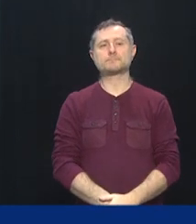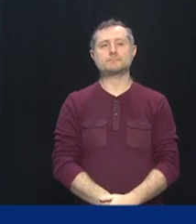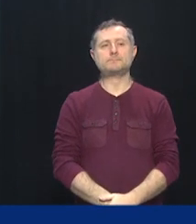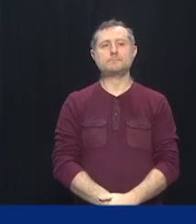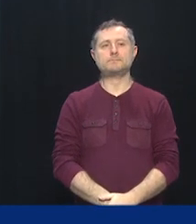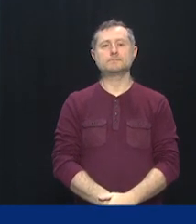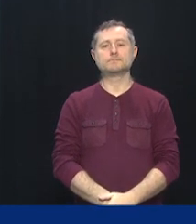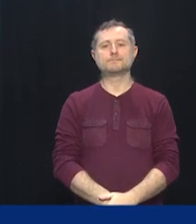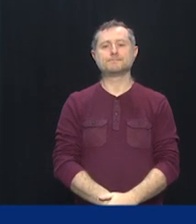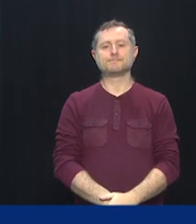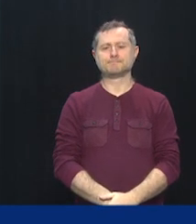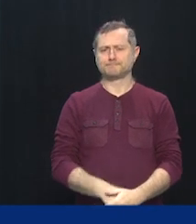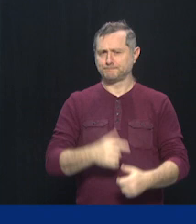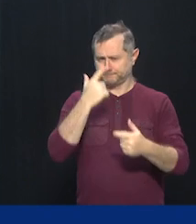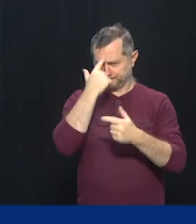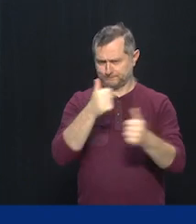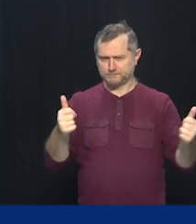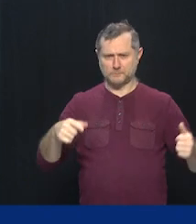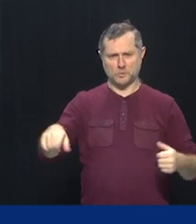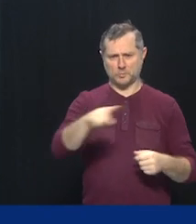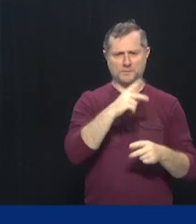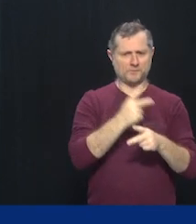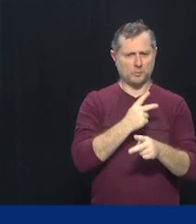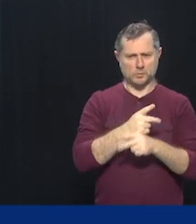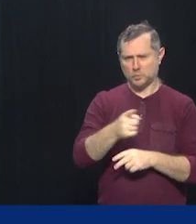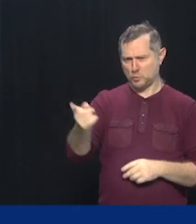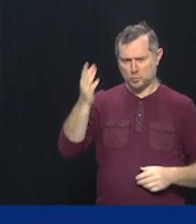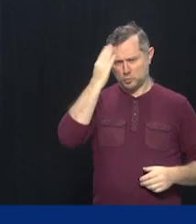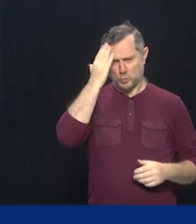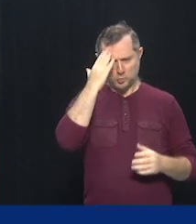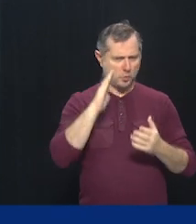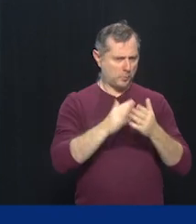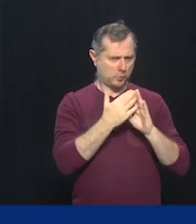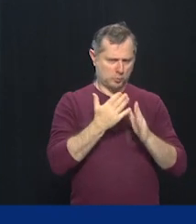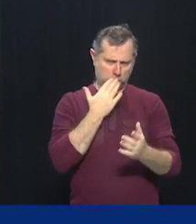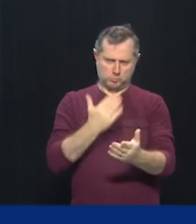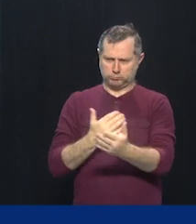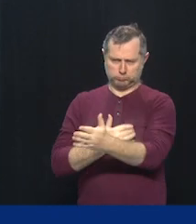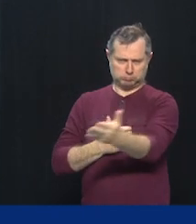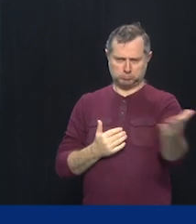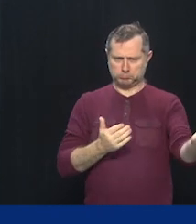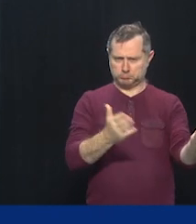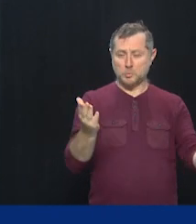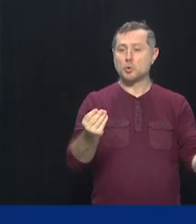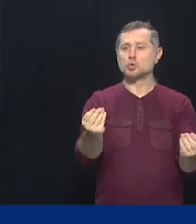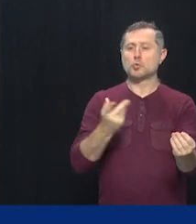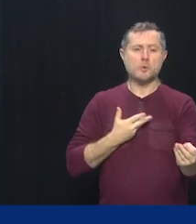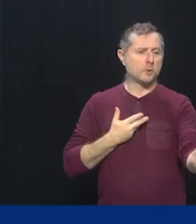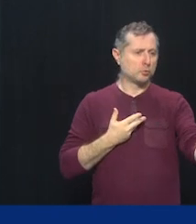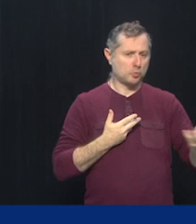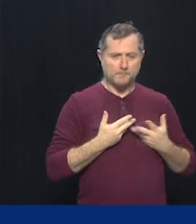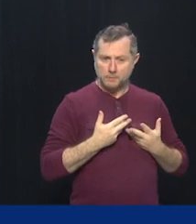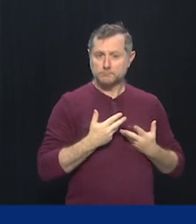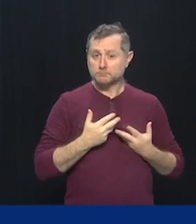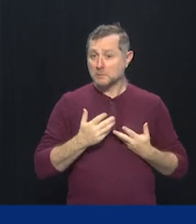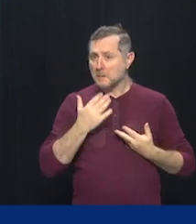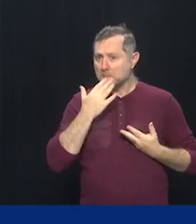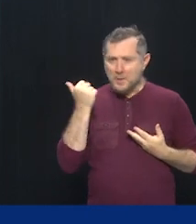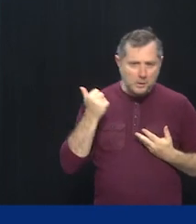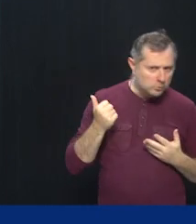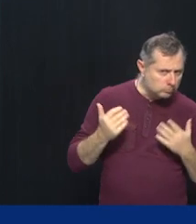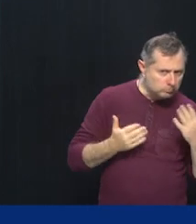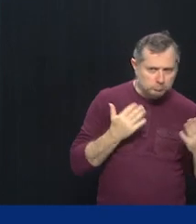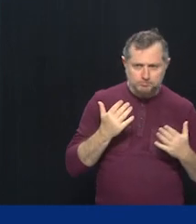You figure it out. You know your communities better than anybody. Tell me how to take it literally to people door to door, after